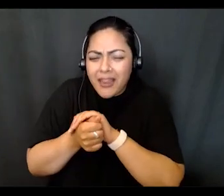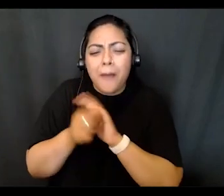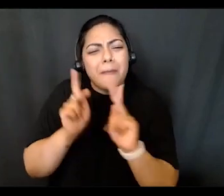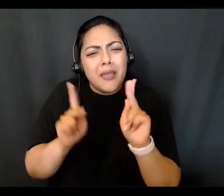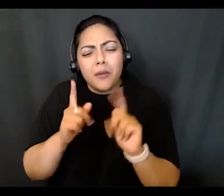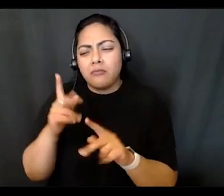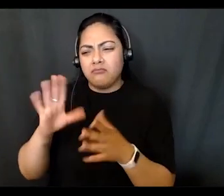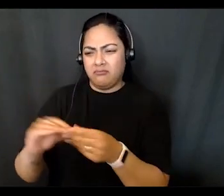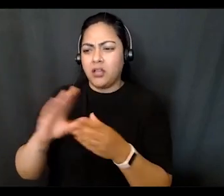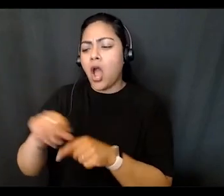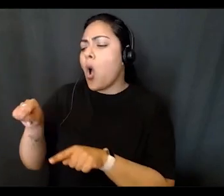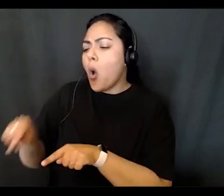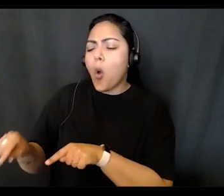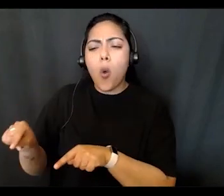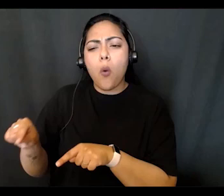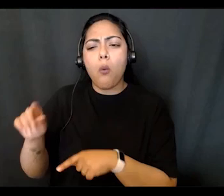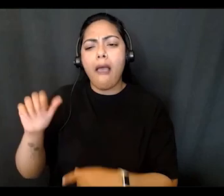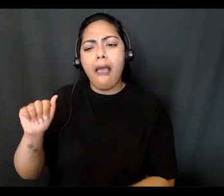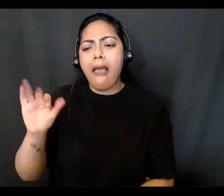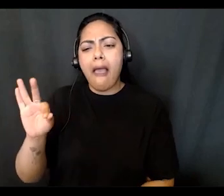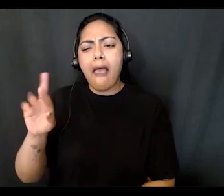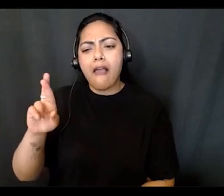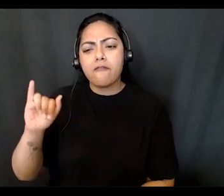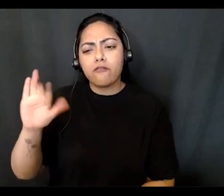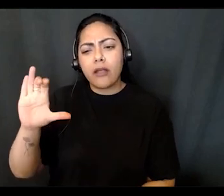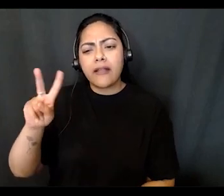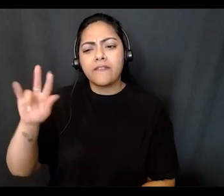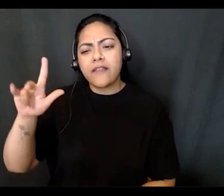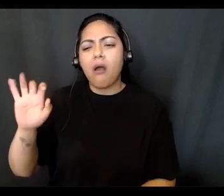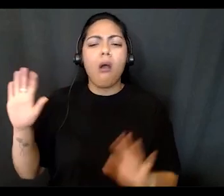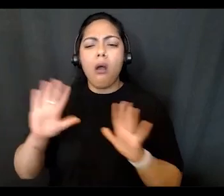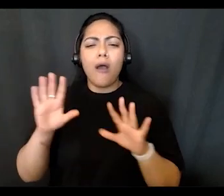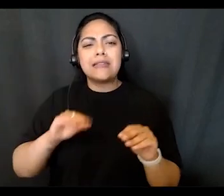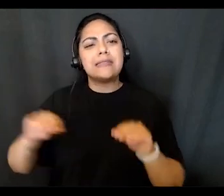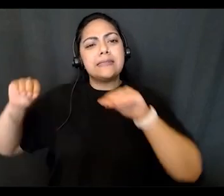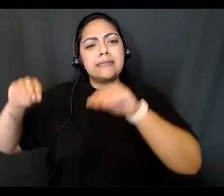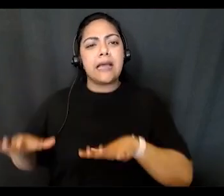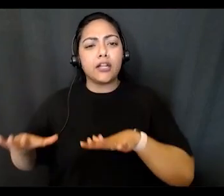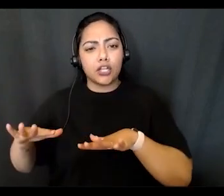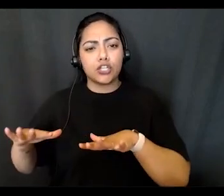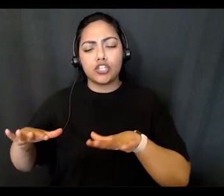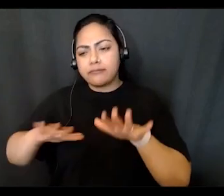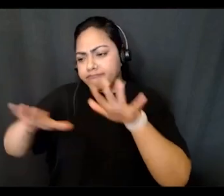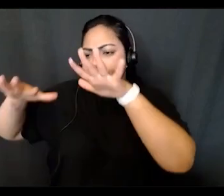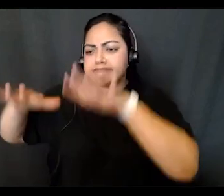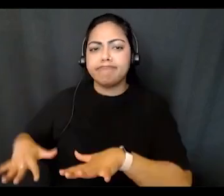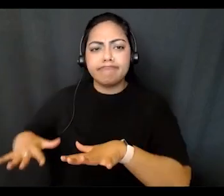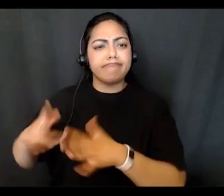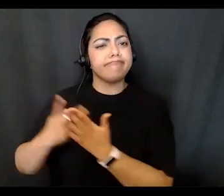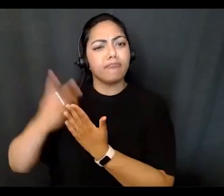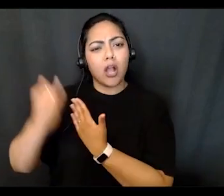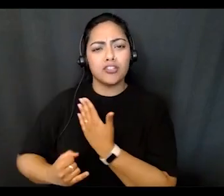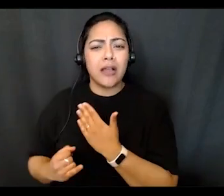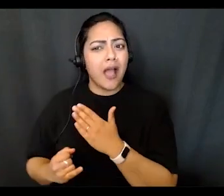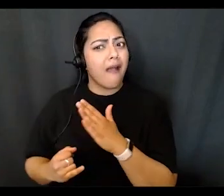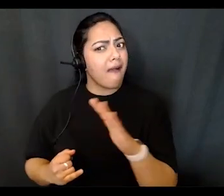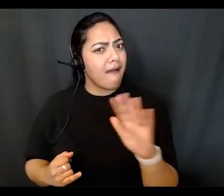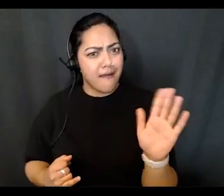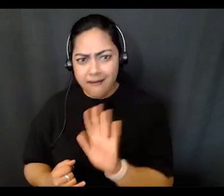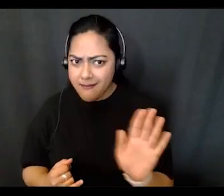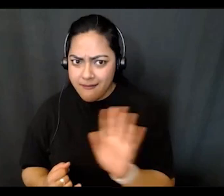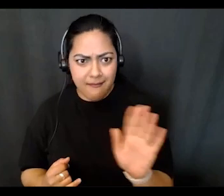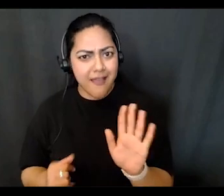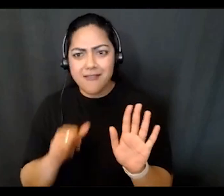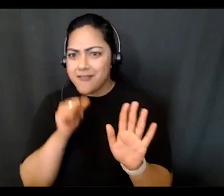of a settler project. This land is about settling Canada. But in